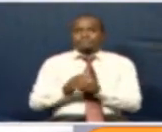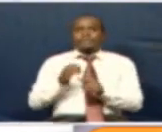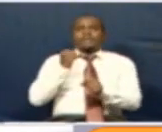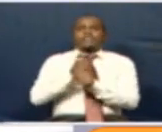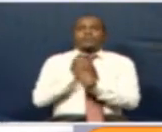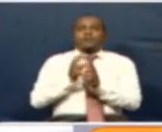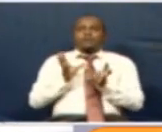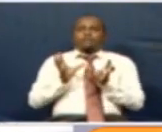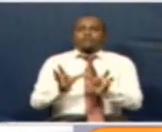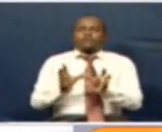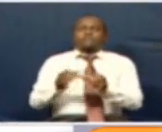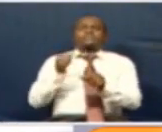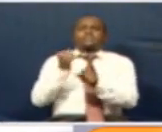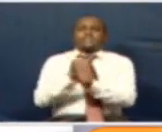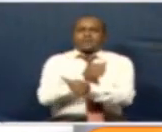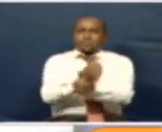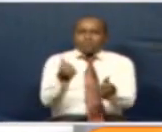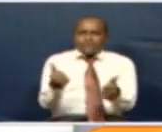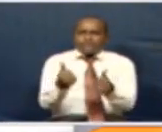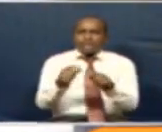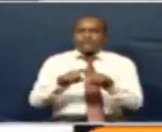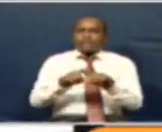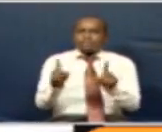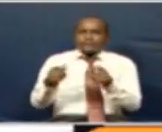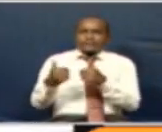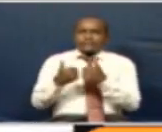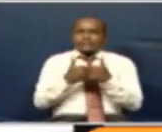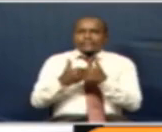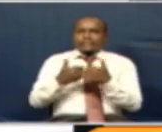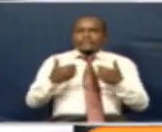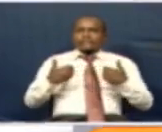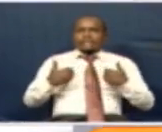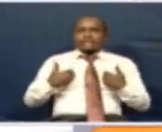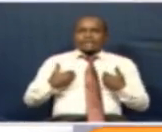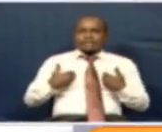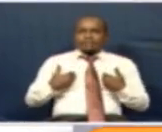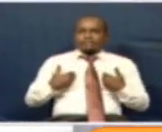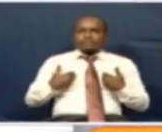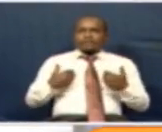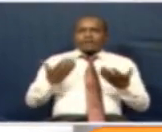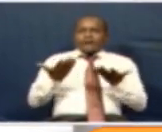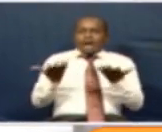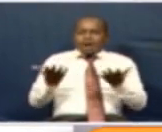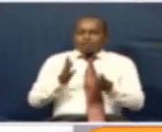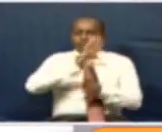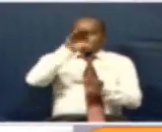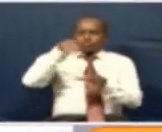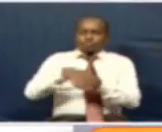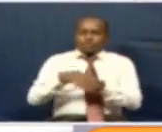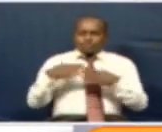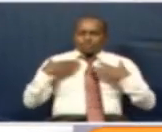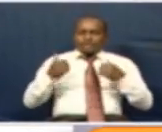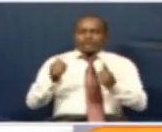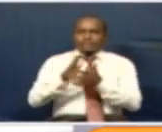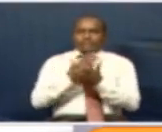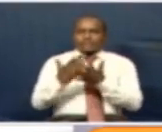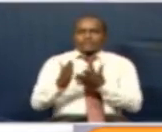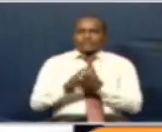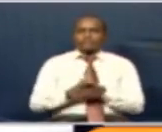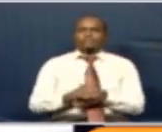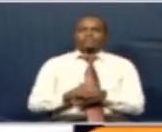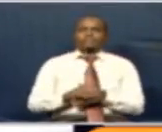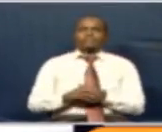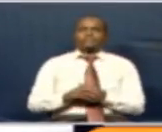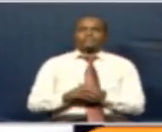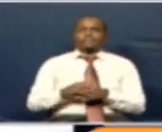the volumes, but we are challenged in terms of how to absorb them into the health sector and actually put these resources into